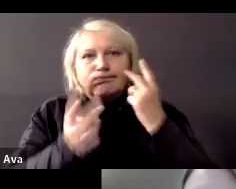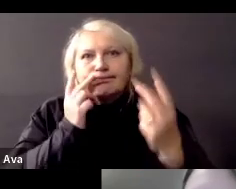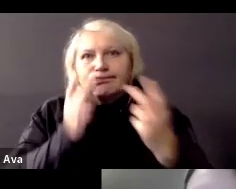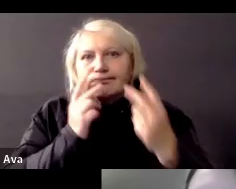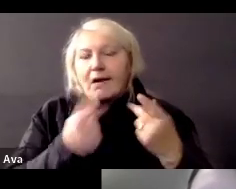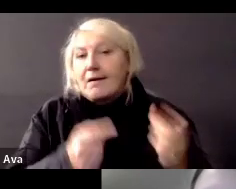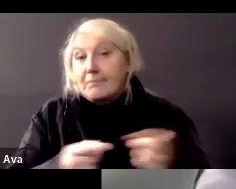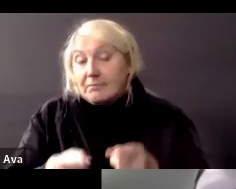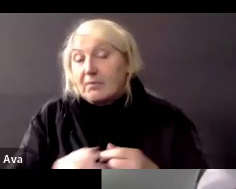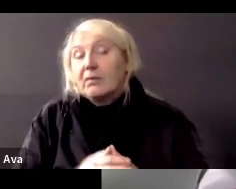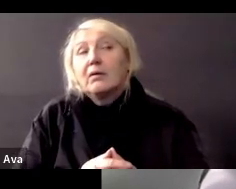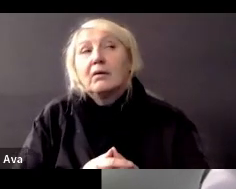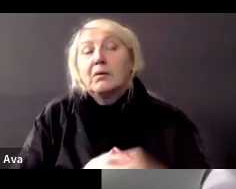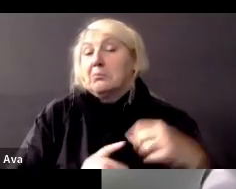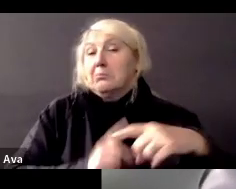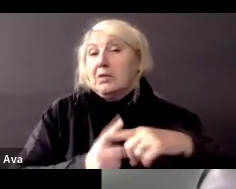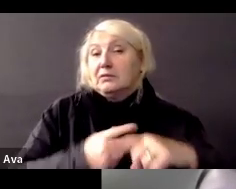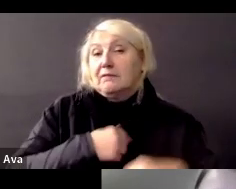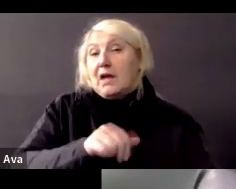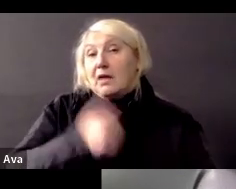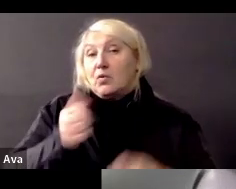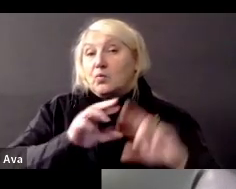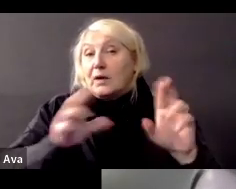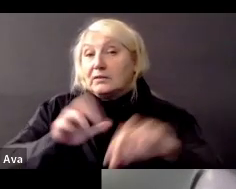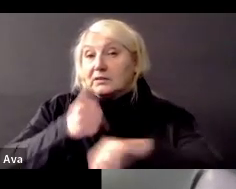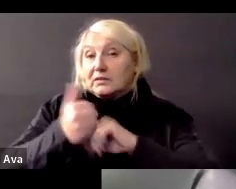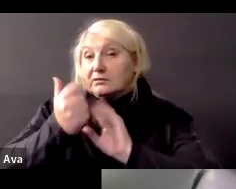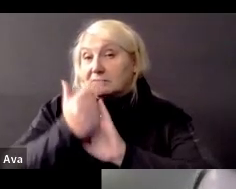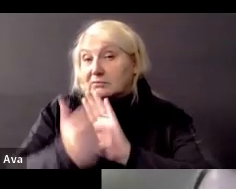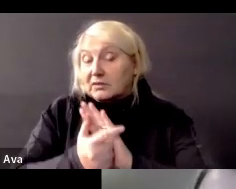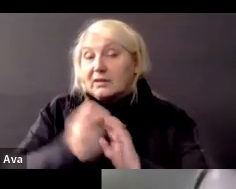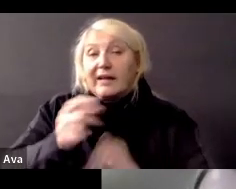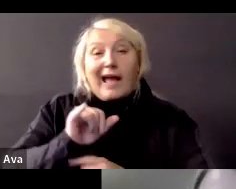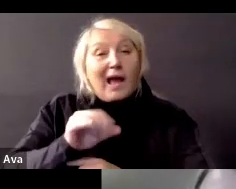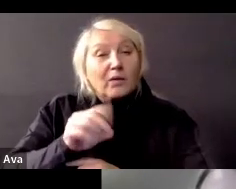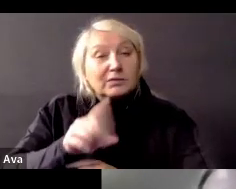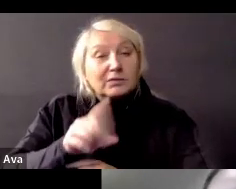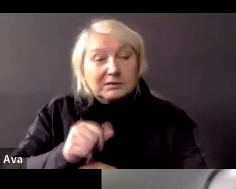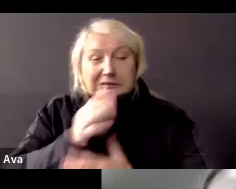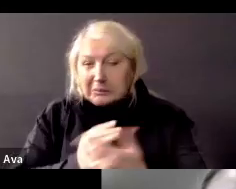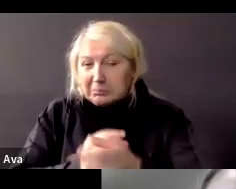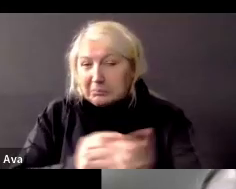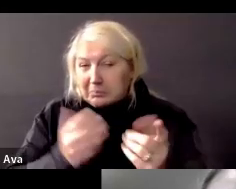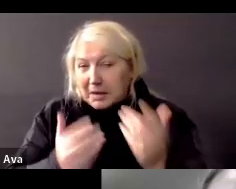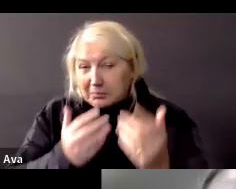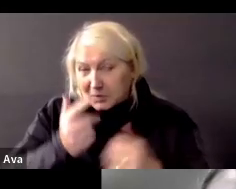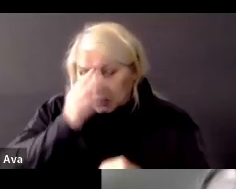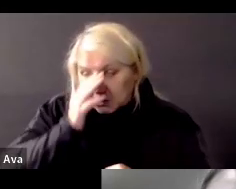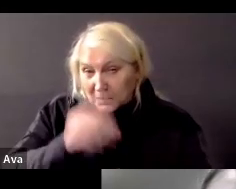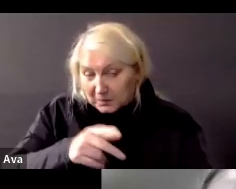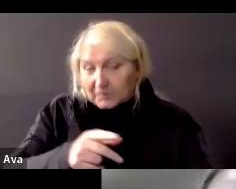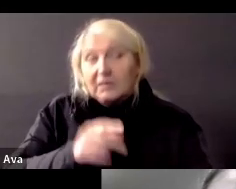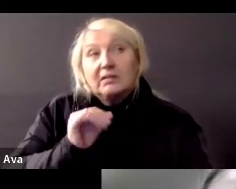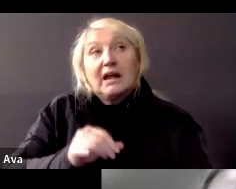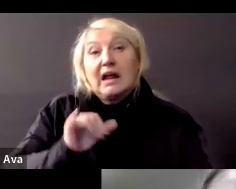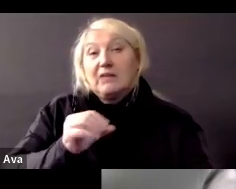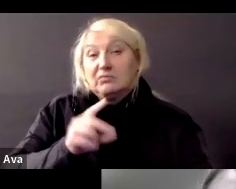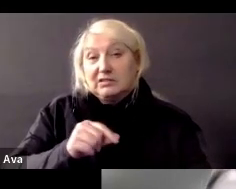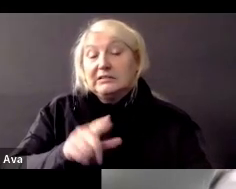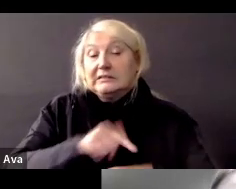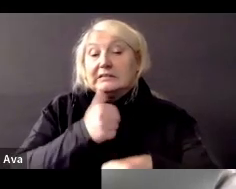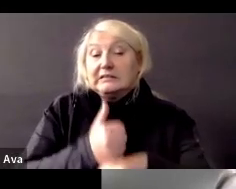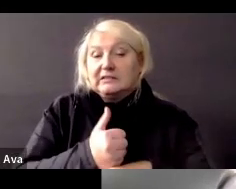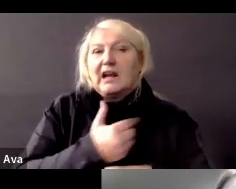other legislations, AODA, many people are familiar with, which establish